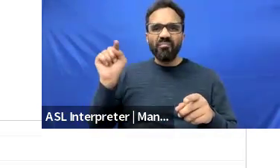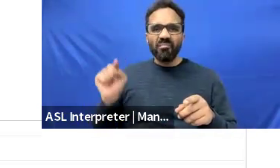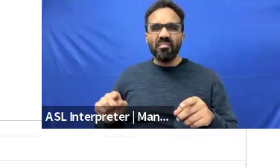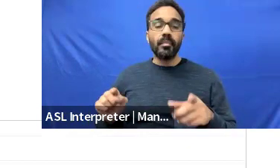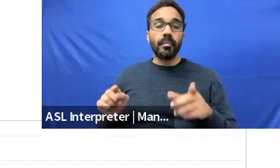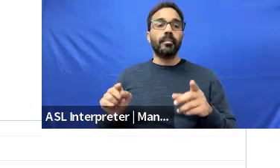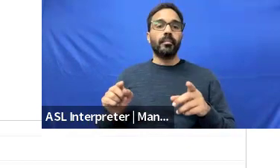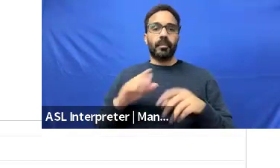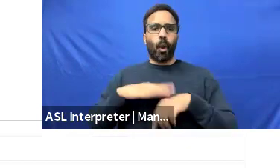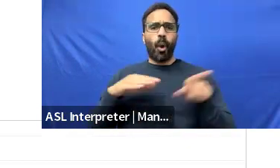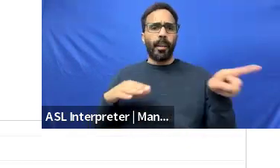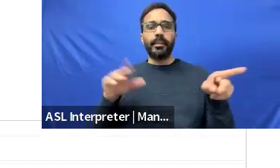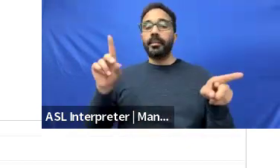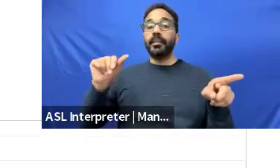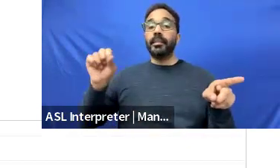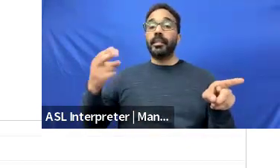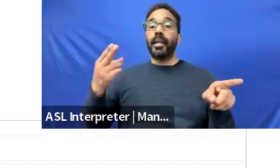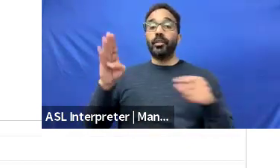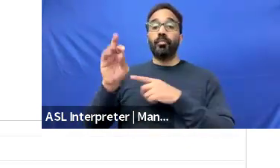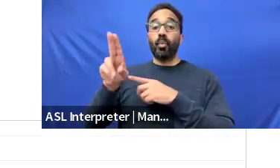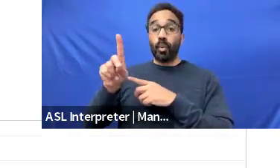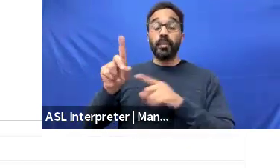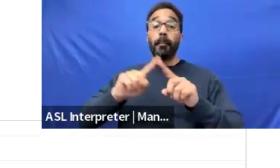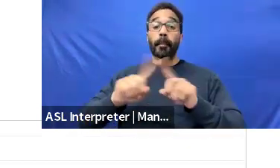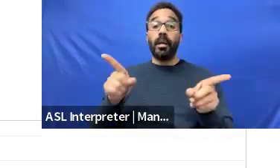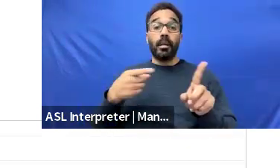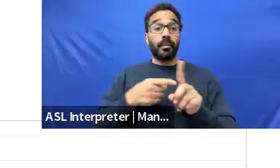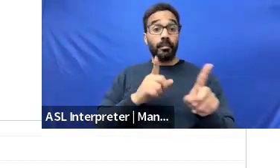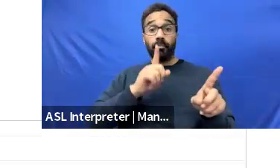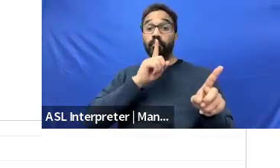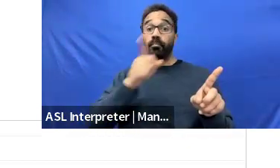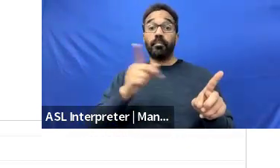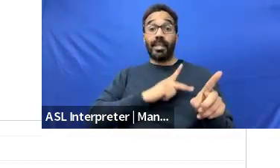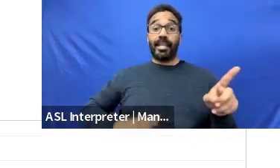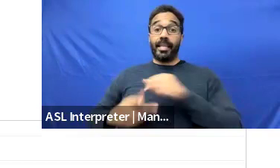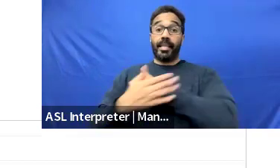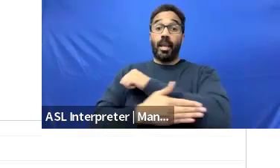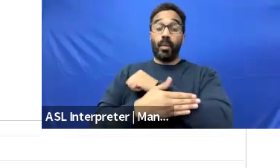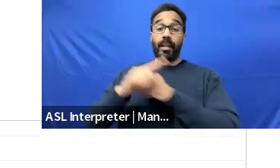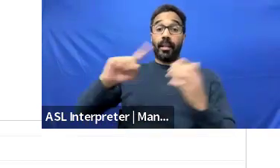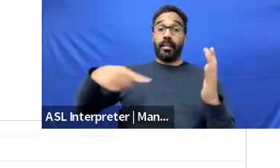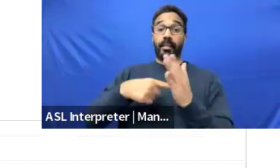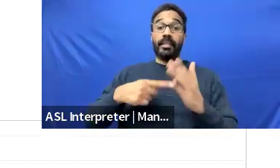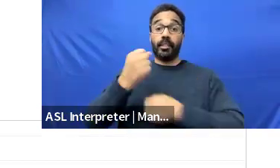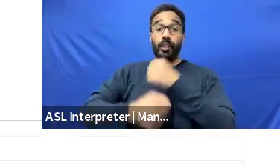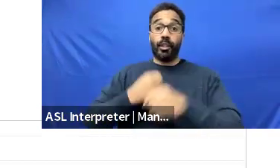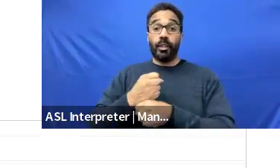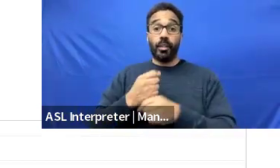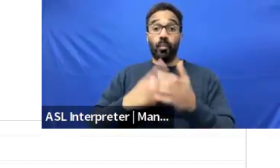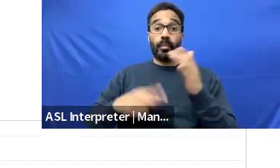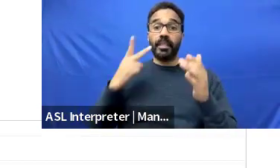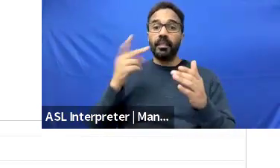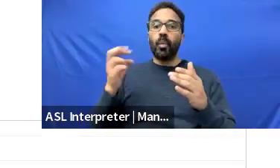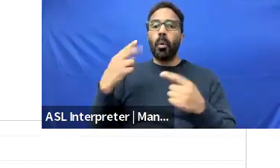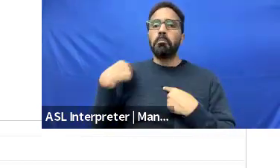dashboard as well. But really, if you want to take a look, what we really see in King County this year or in the past 4 or